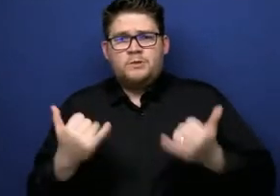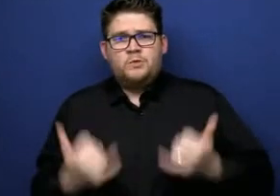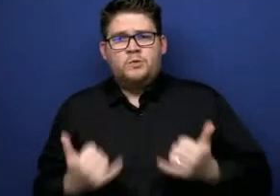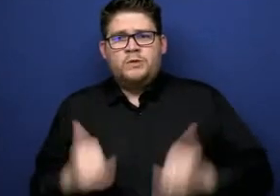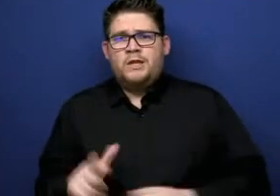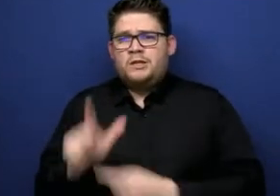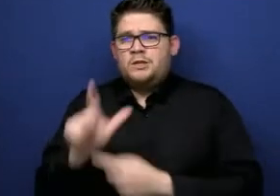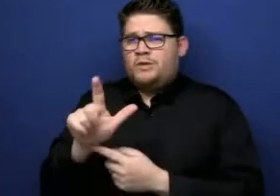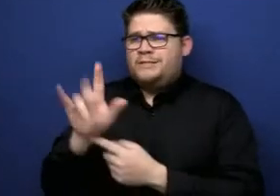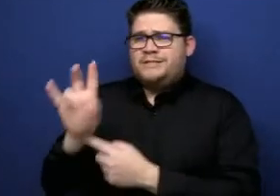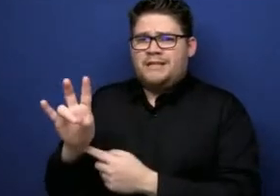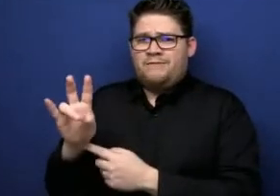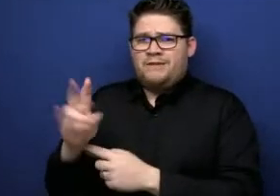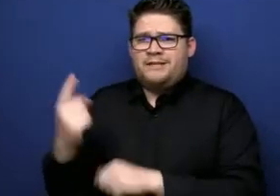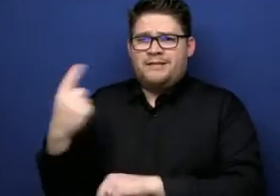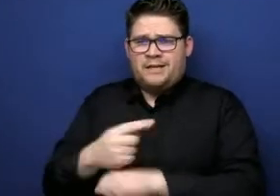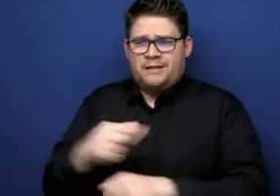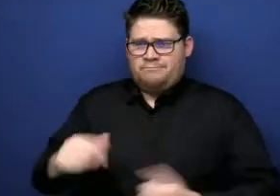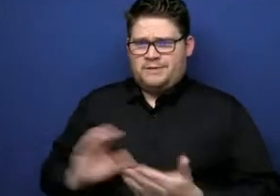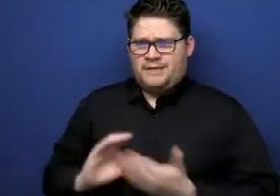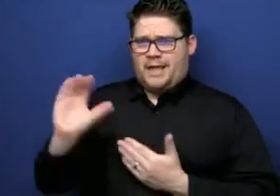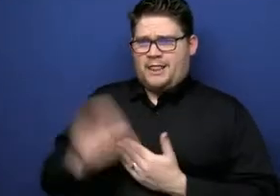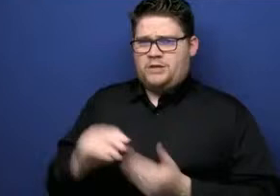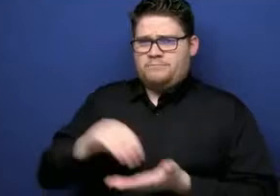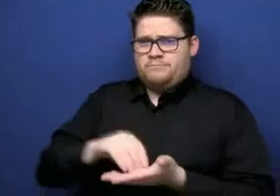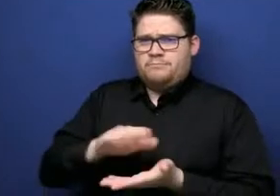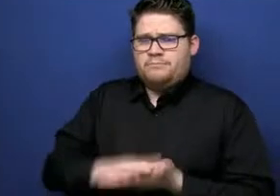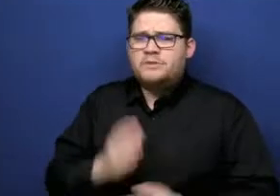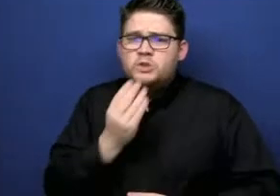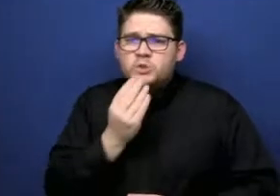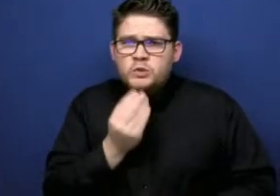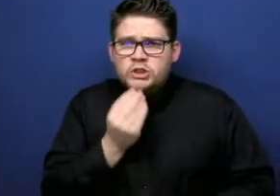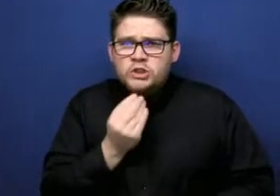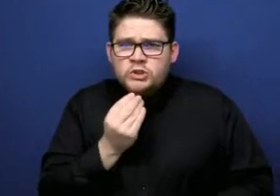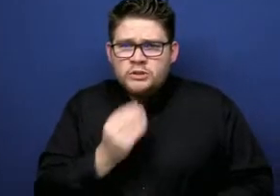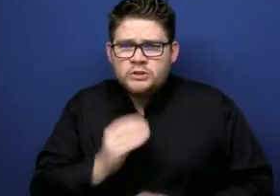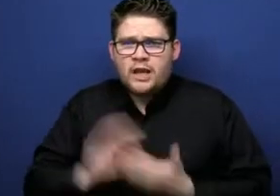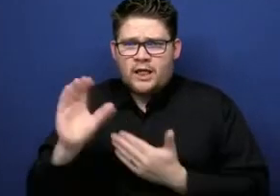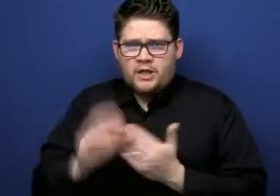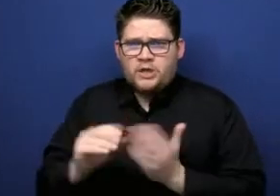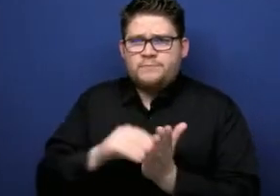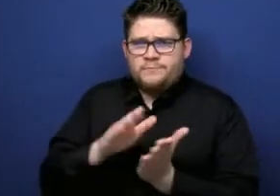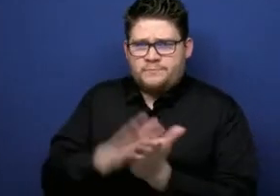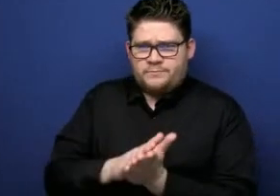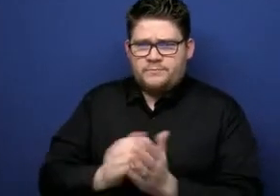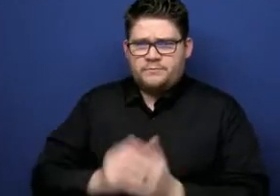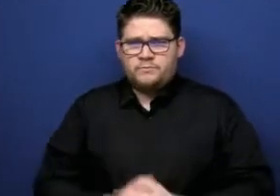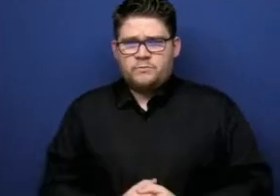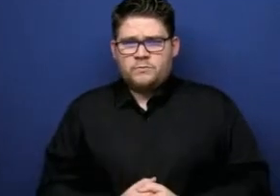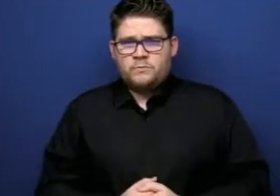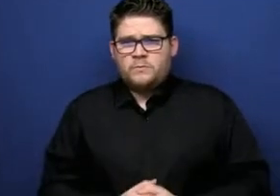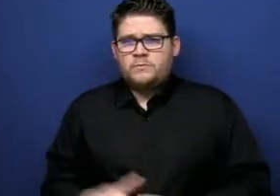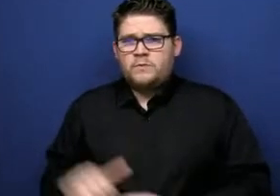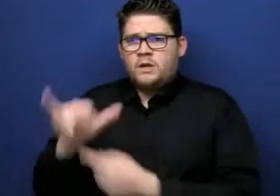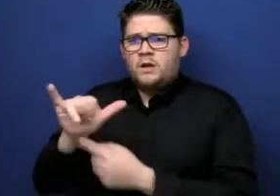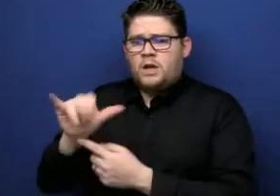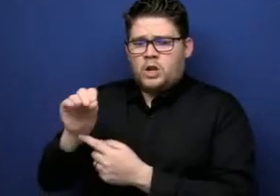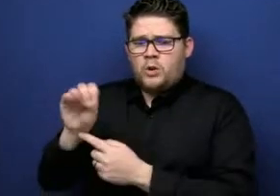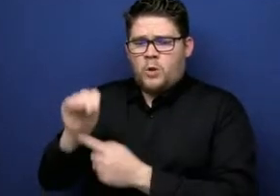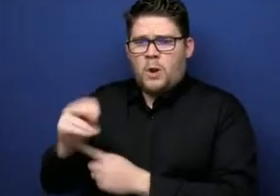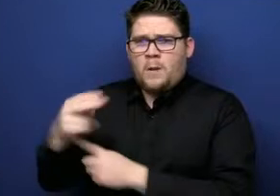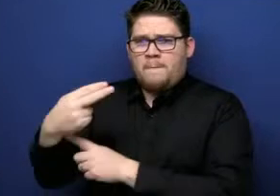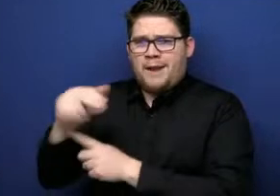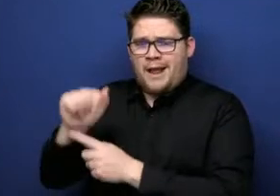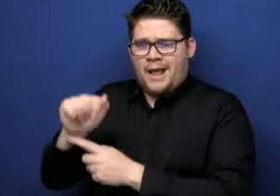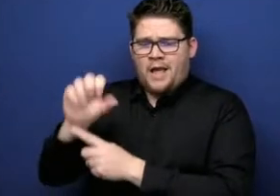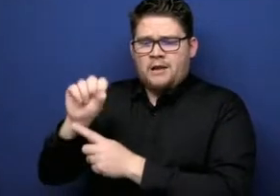Academy, the Hebrew calendar, Yom HaShoah, Holocaust and Heroism Remembrance Day. With